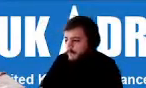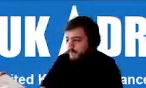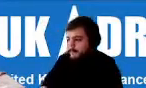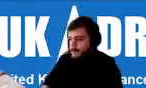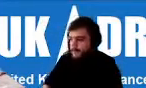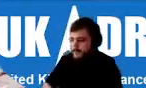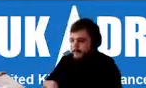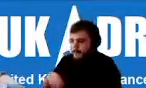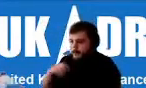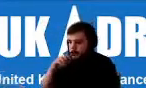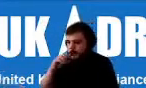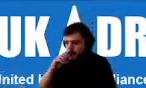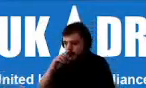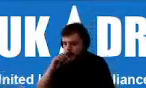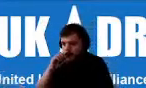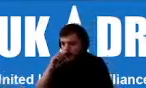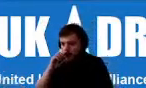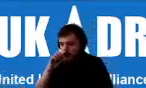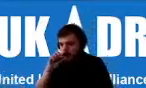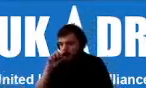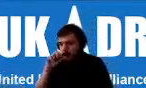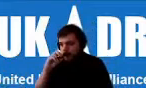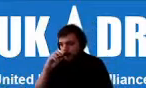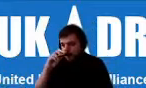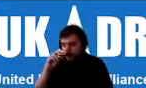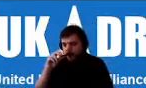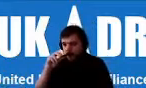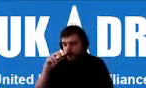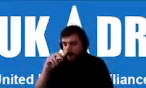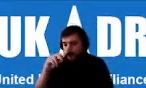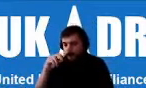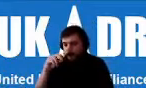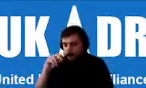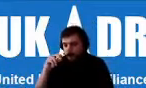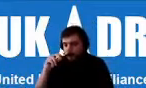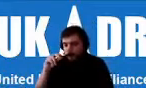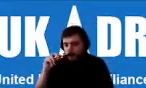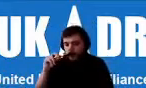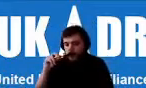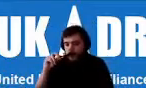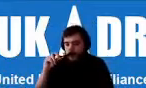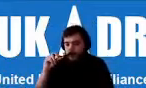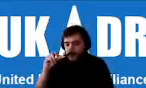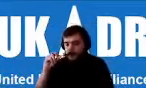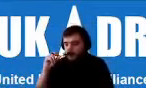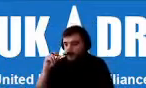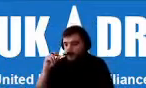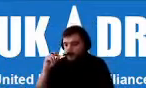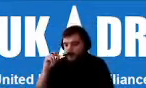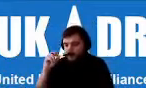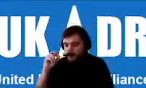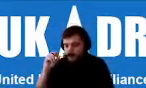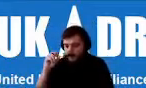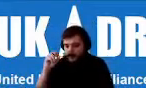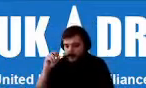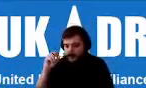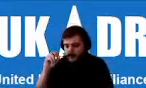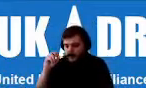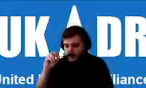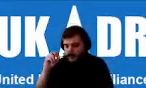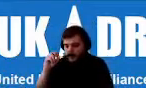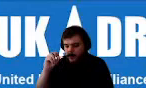to be looked after. So in point of fact, there are fairly good arrangements medically,